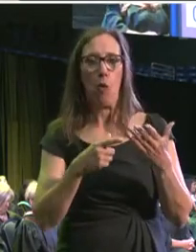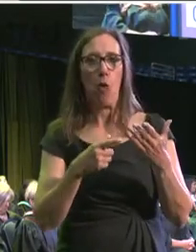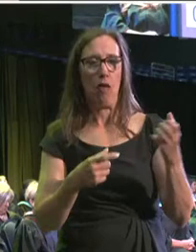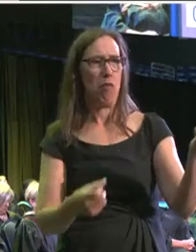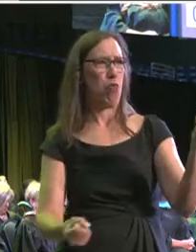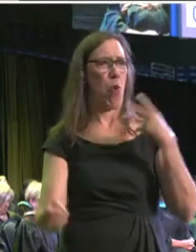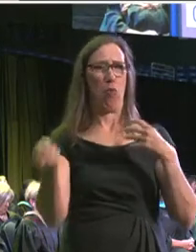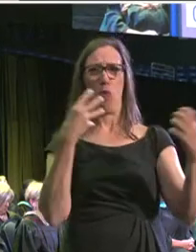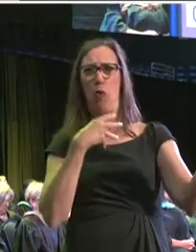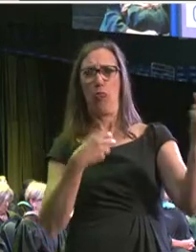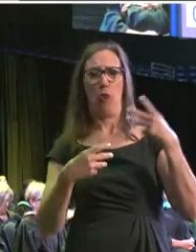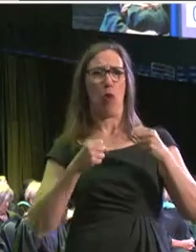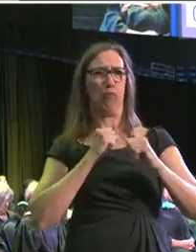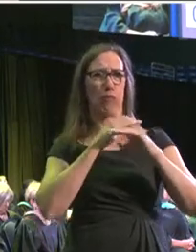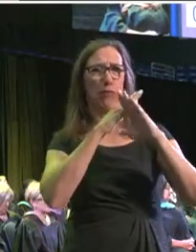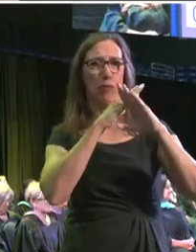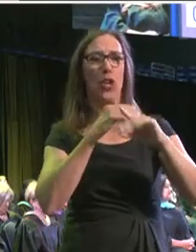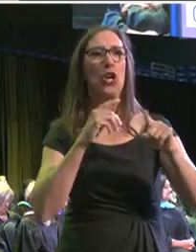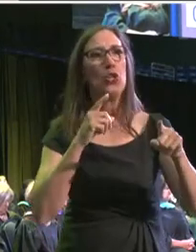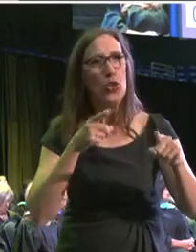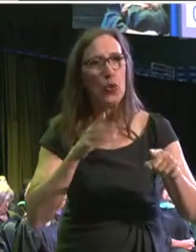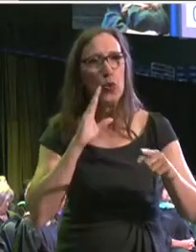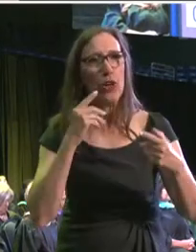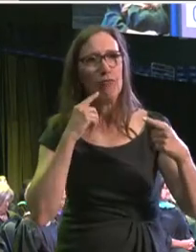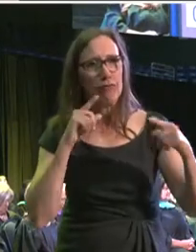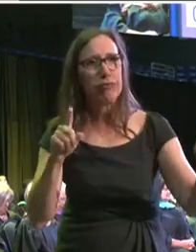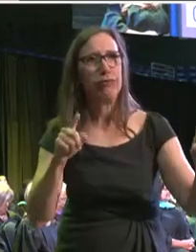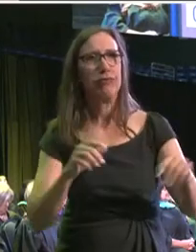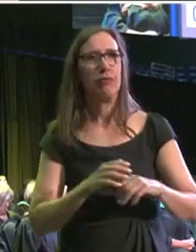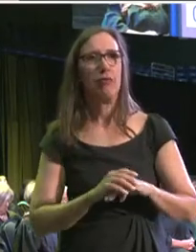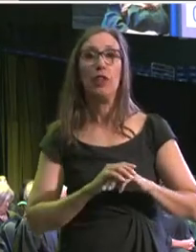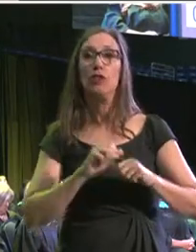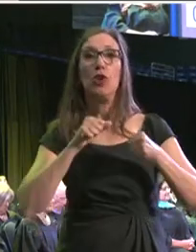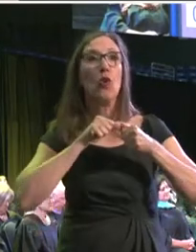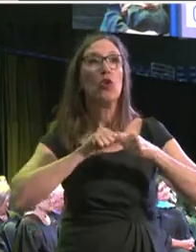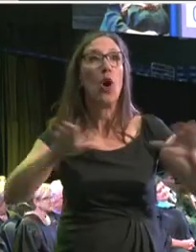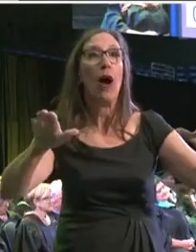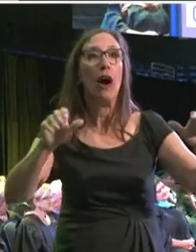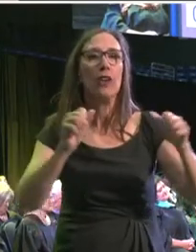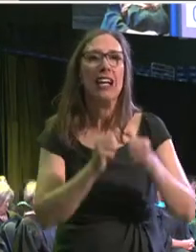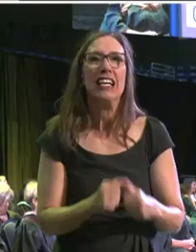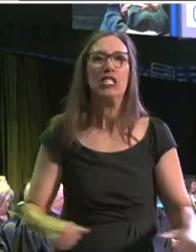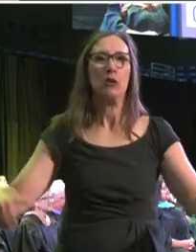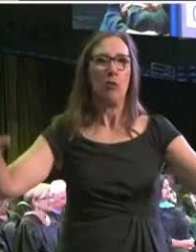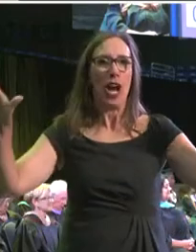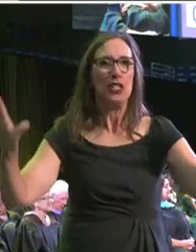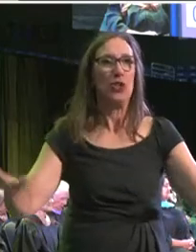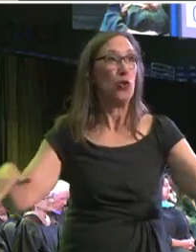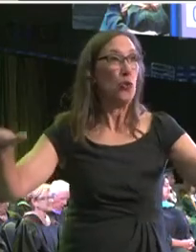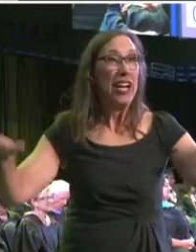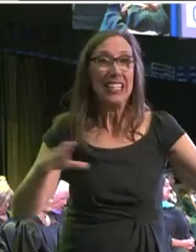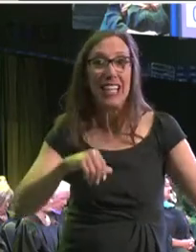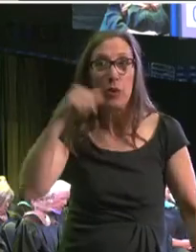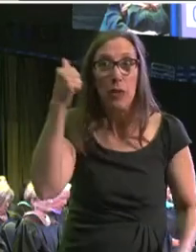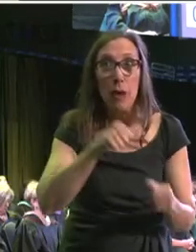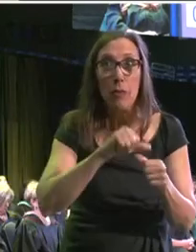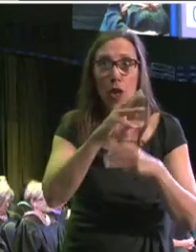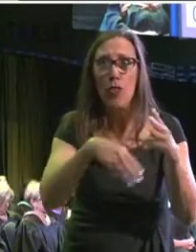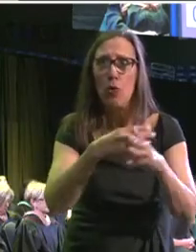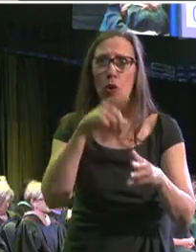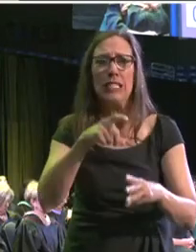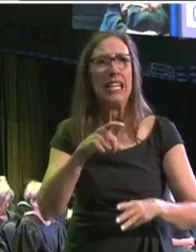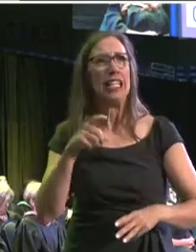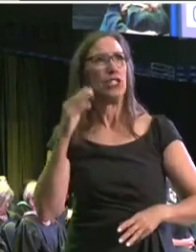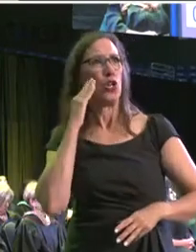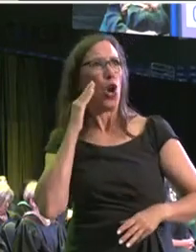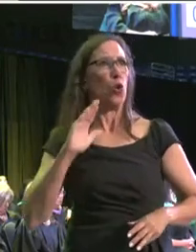you, you will come out on top. So go out there, spread your wings, and remember, the world needs to hear